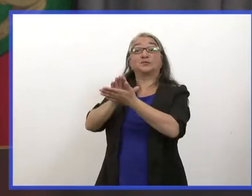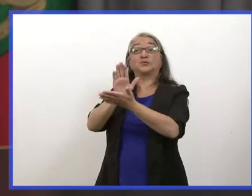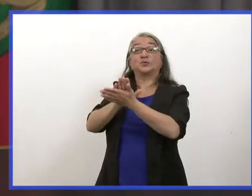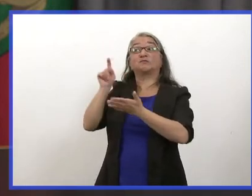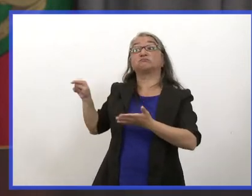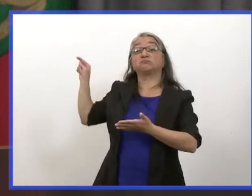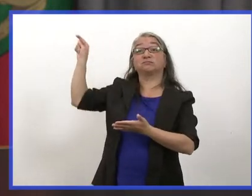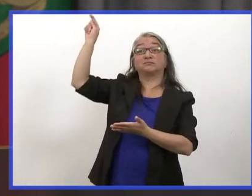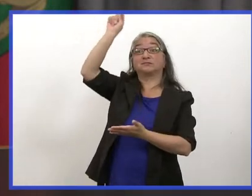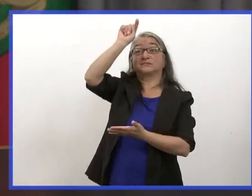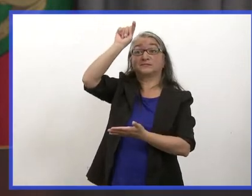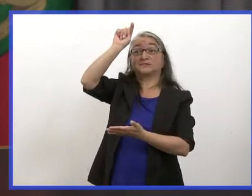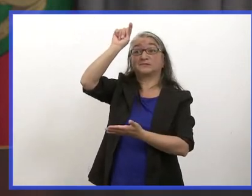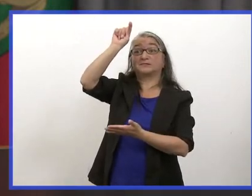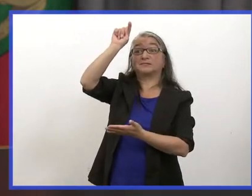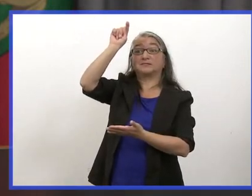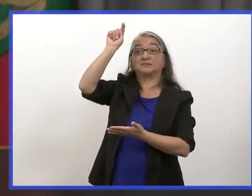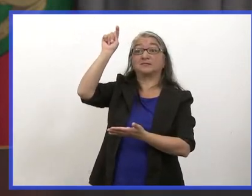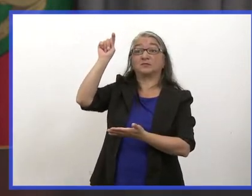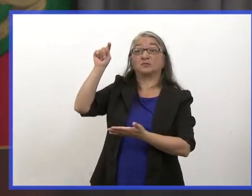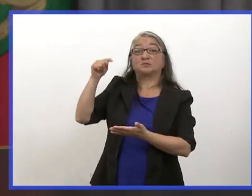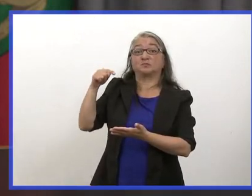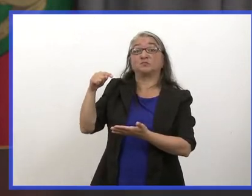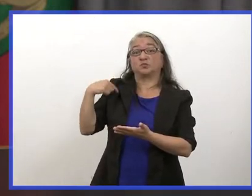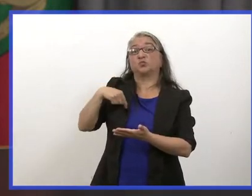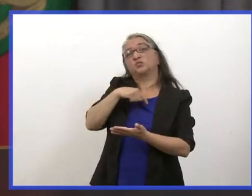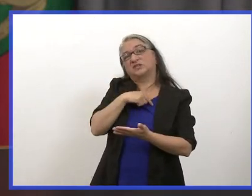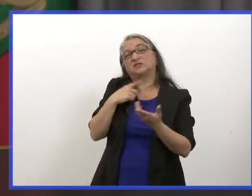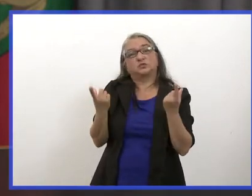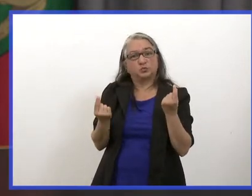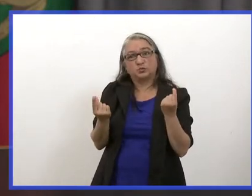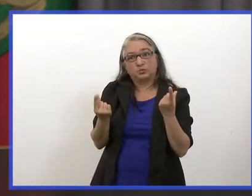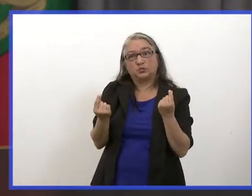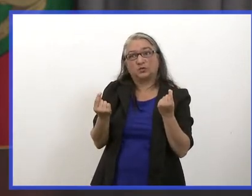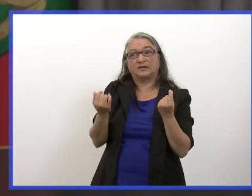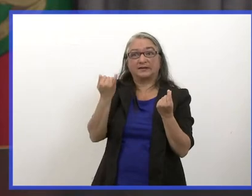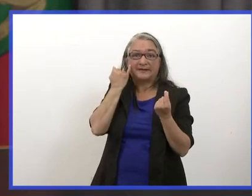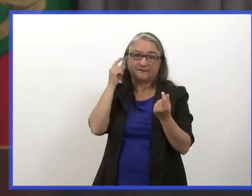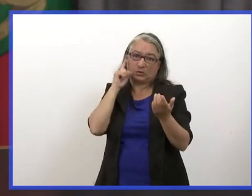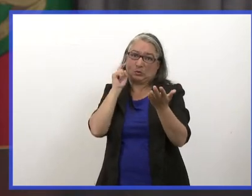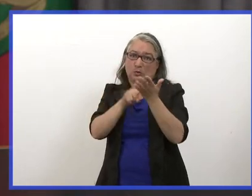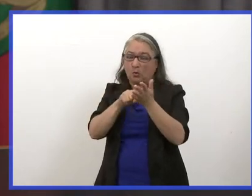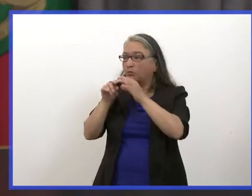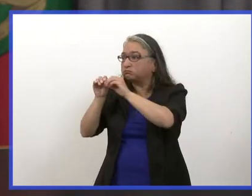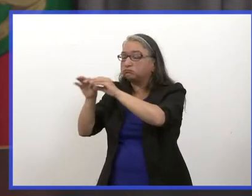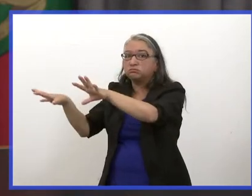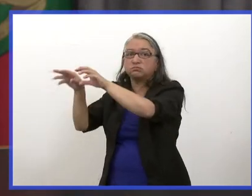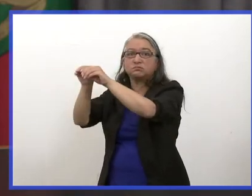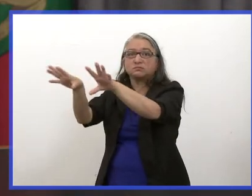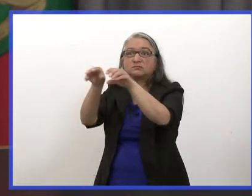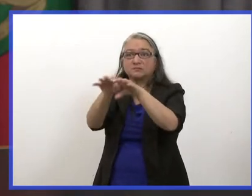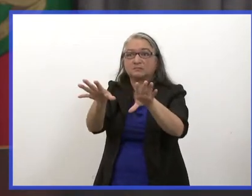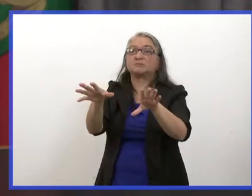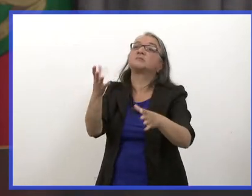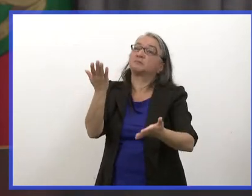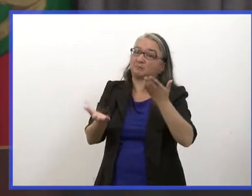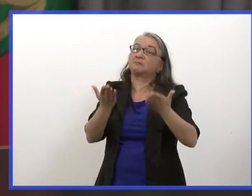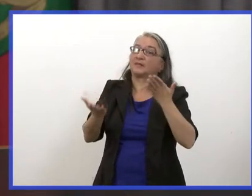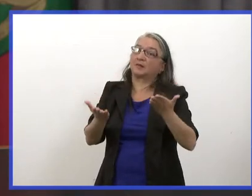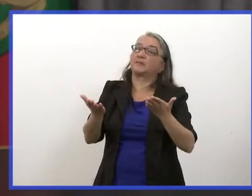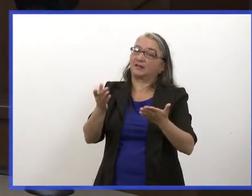did earlier, that if we see transmission occurring, if we're in a high-risk situation, then we might have to put other schools at